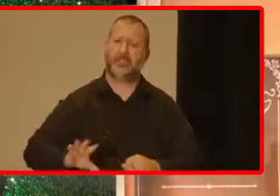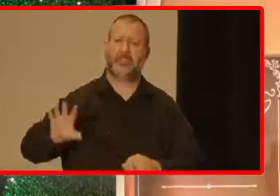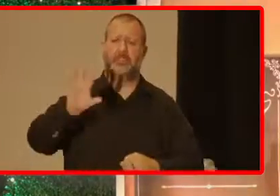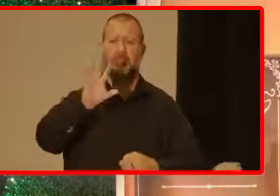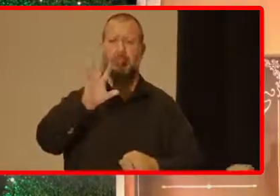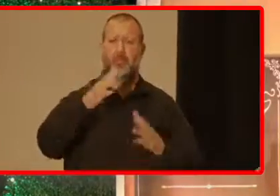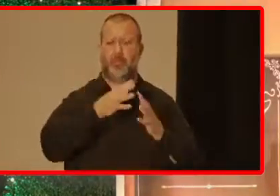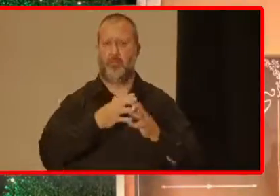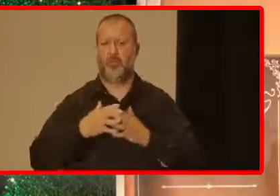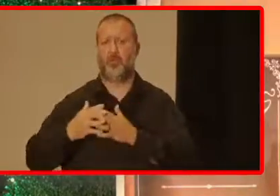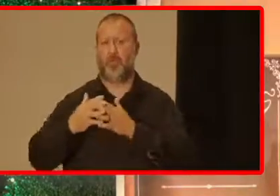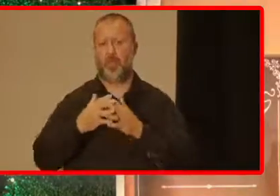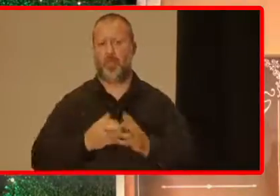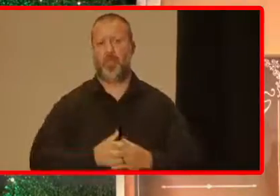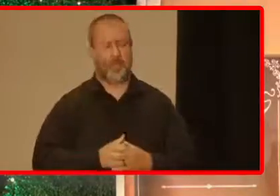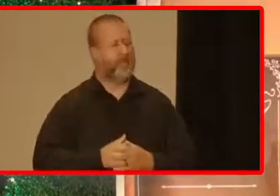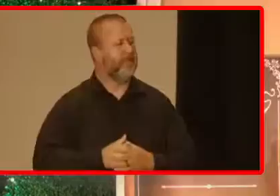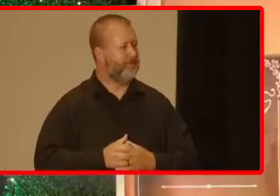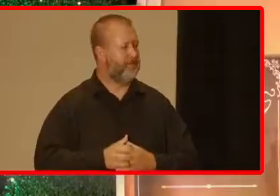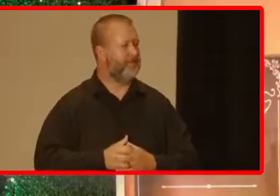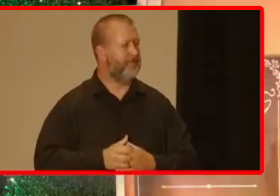America.